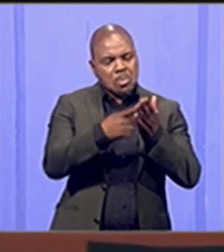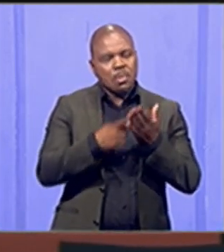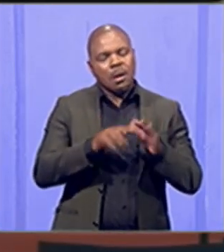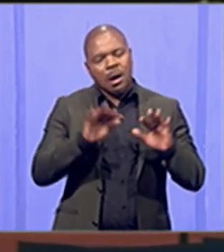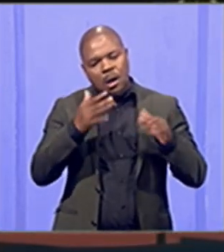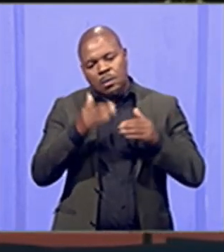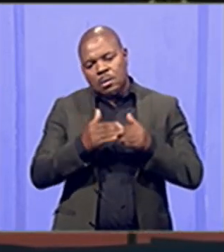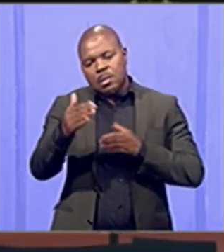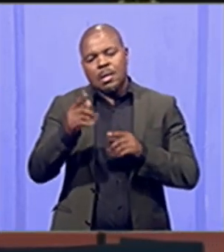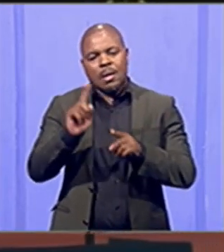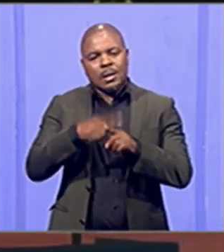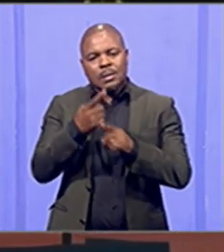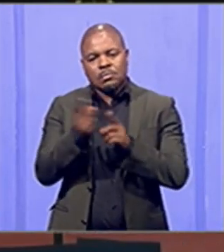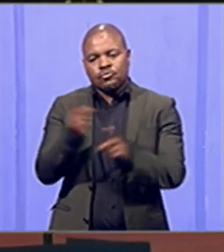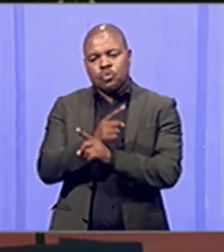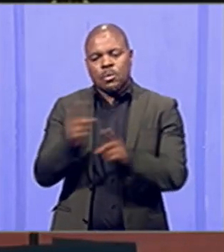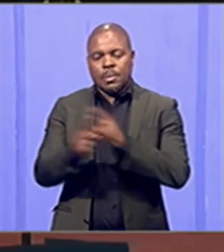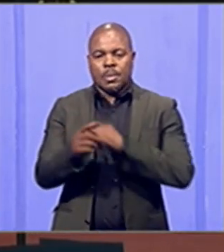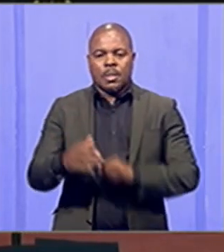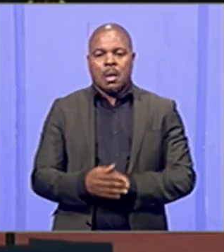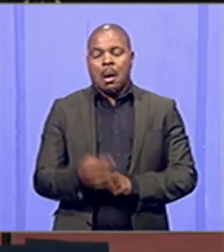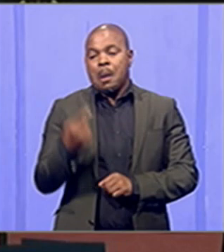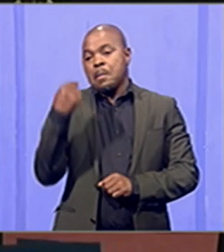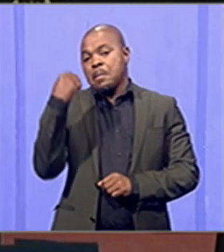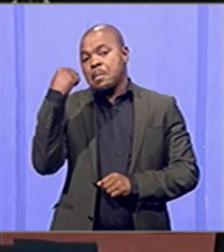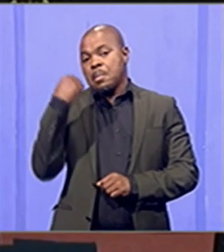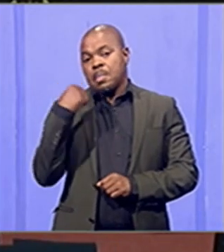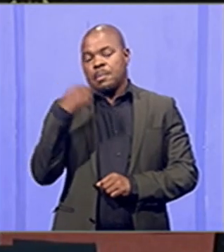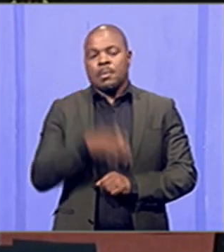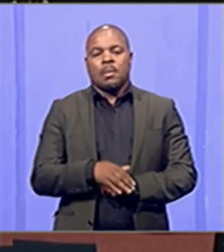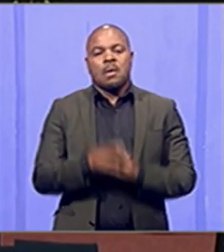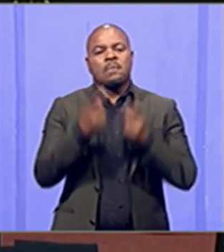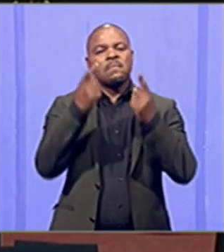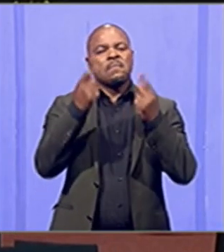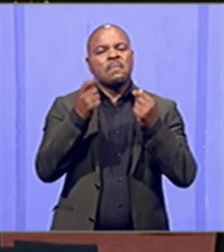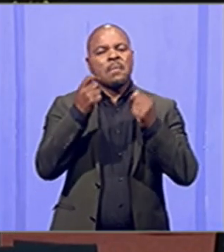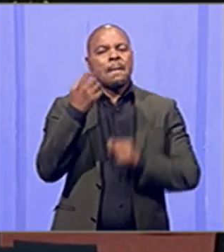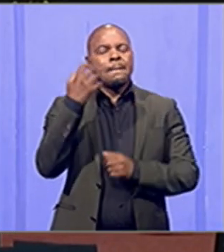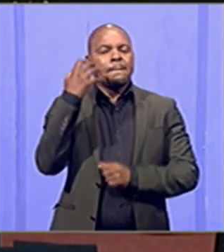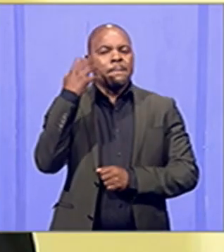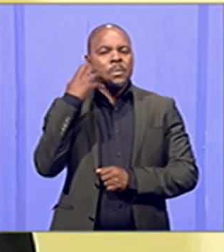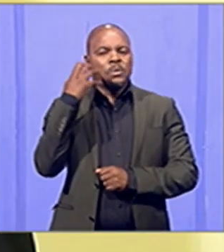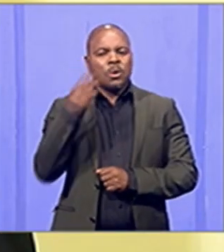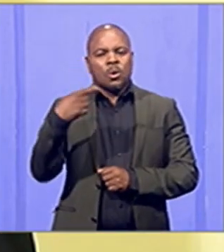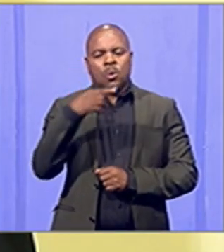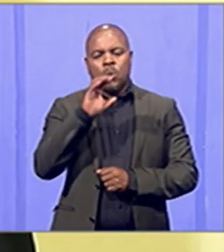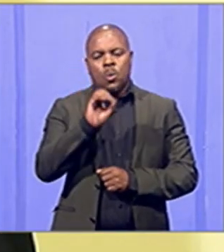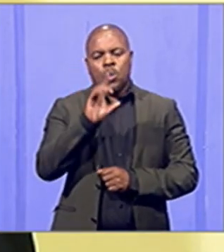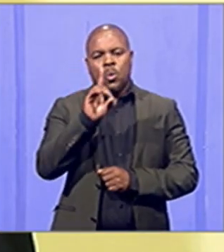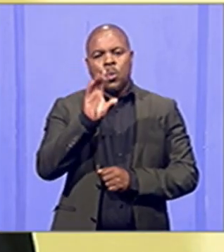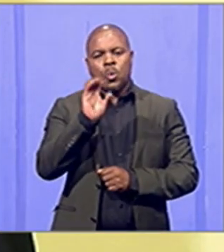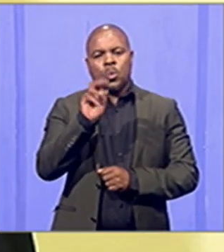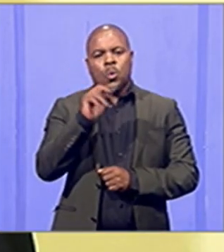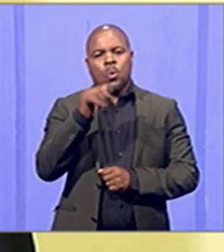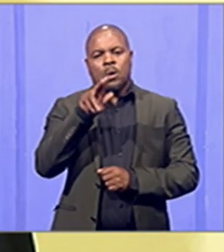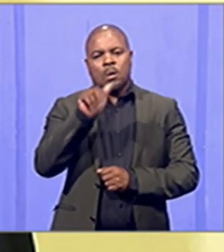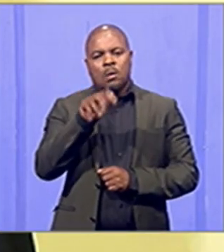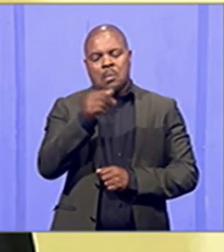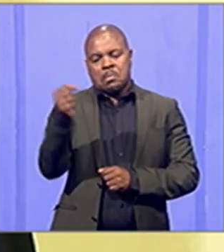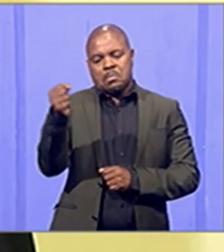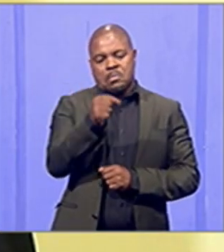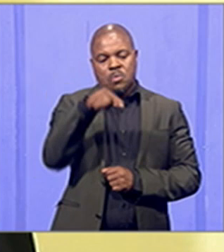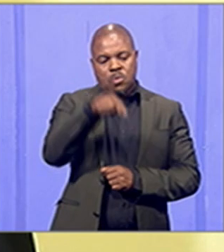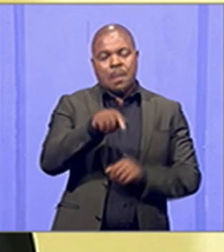kabinete. Maabane tona ya matlole Inoko Godongwana o letse a ikanisitswe jaaka tokololo ya palamente. There are vacancies in cabinet. We